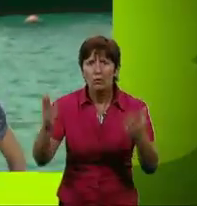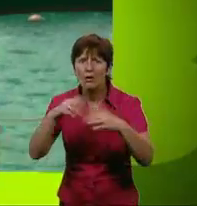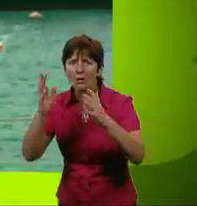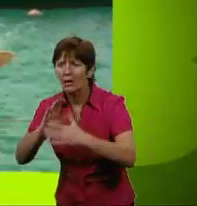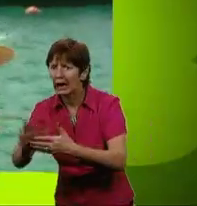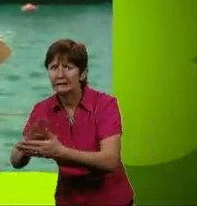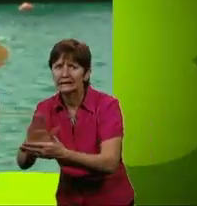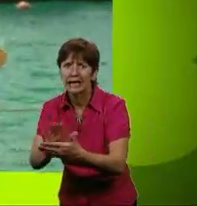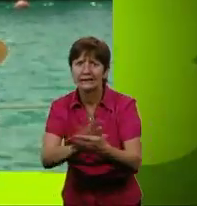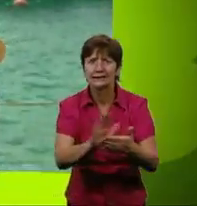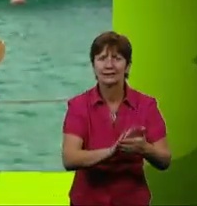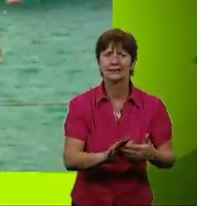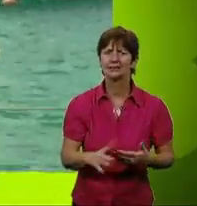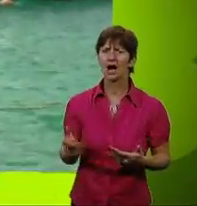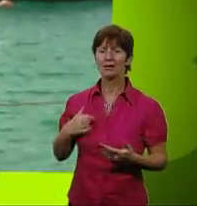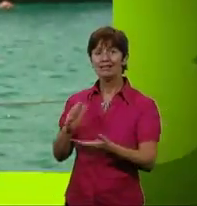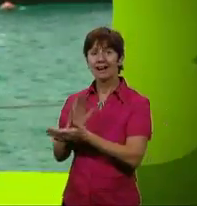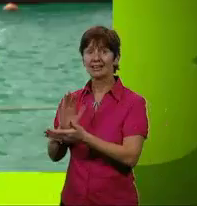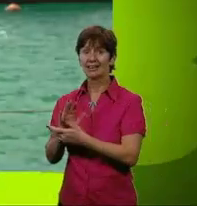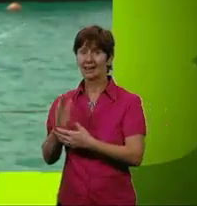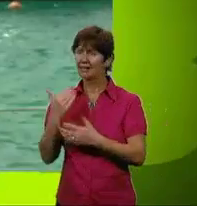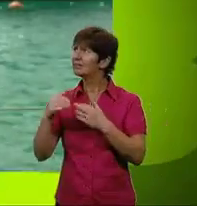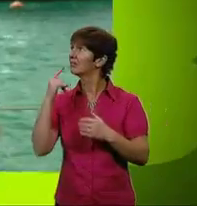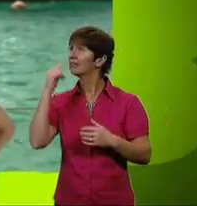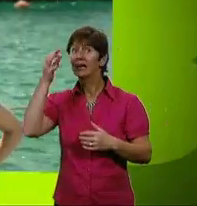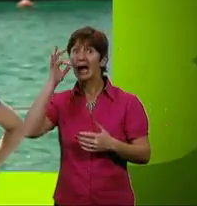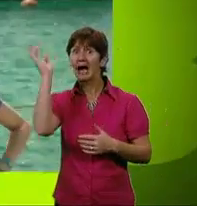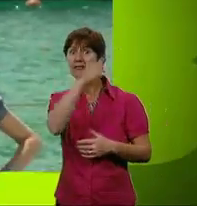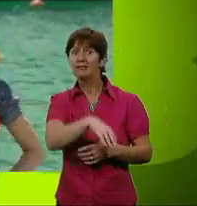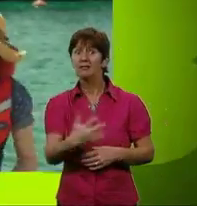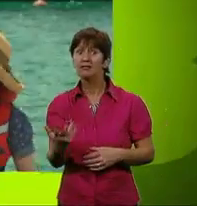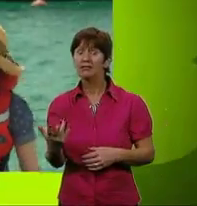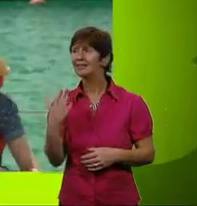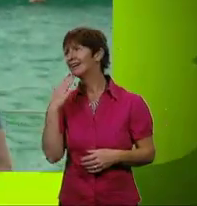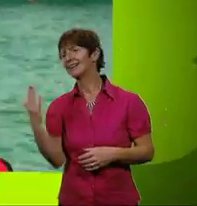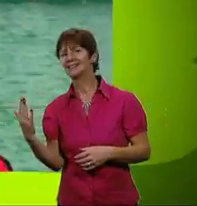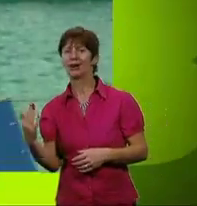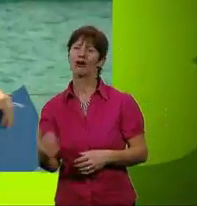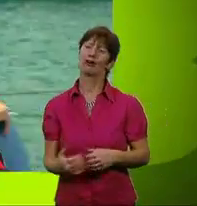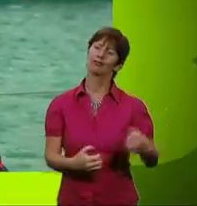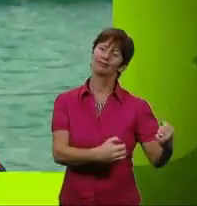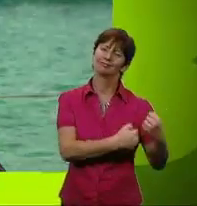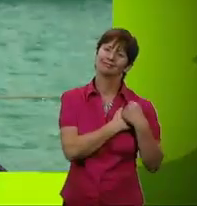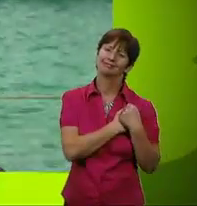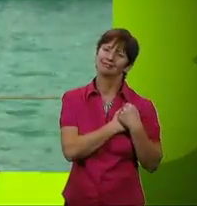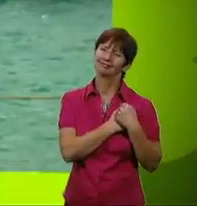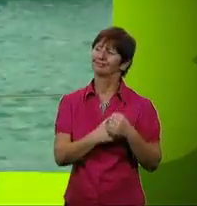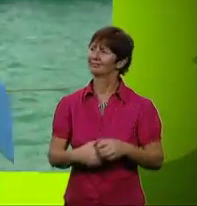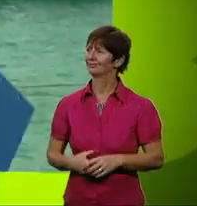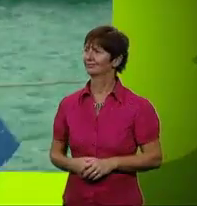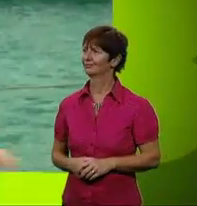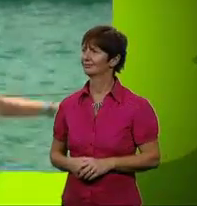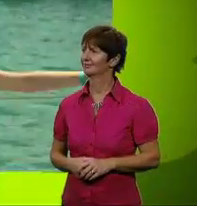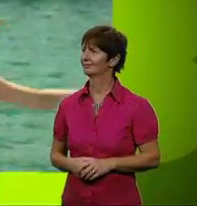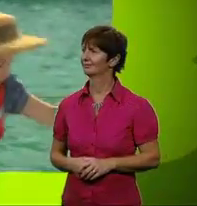fun. I haven't thought about the cafe in ages. Thanks, Dad. Aww.